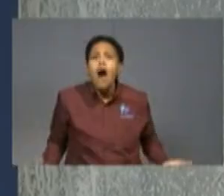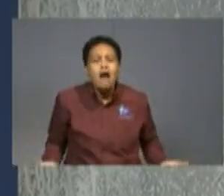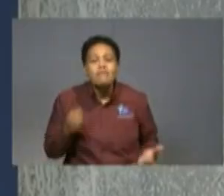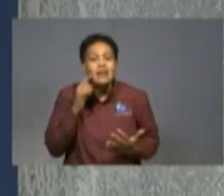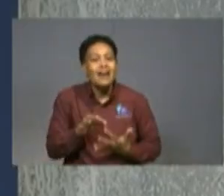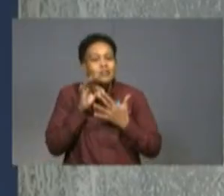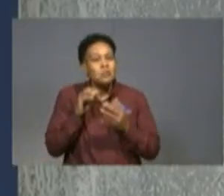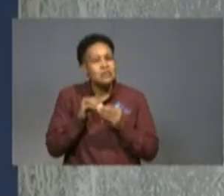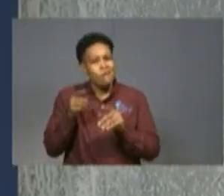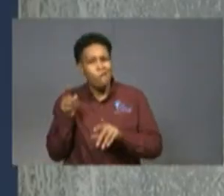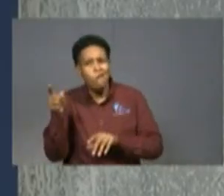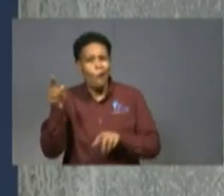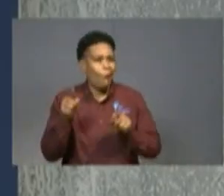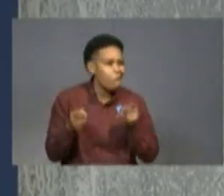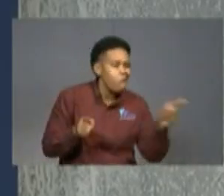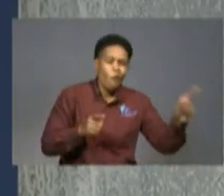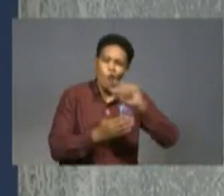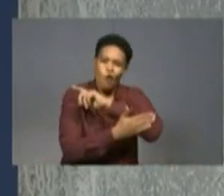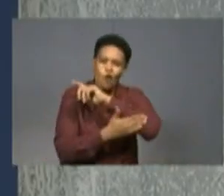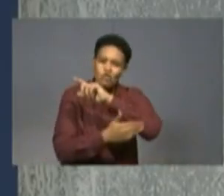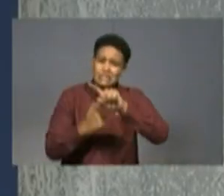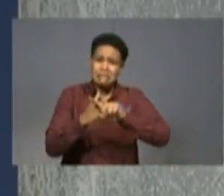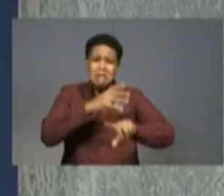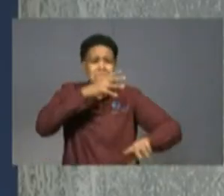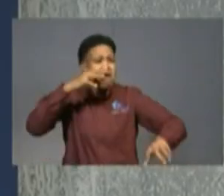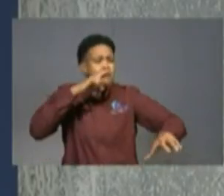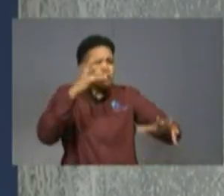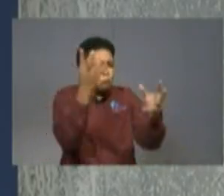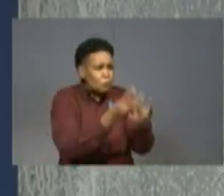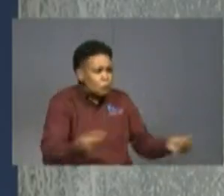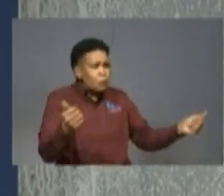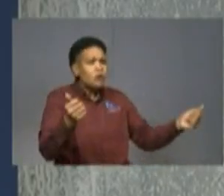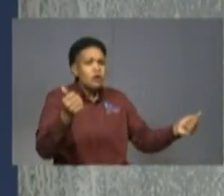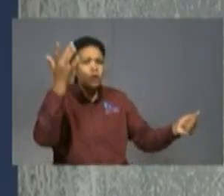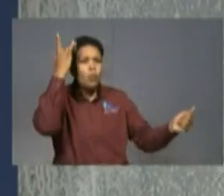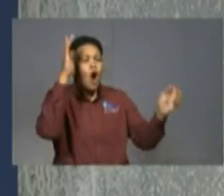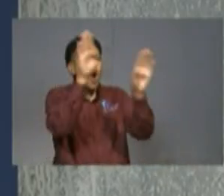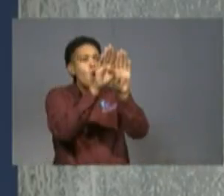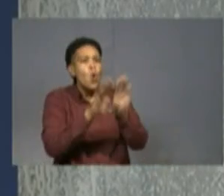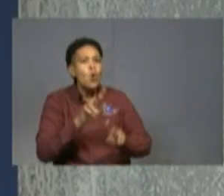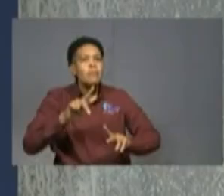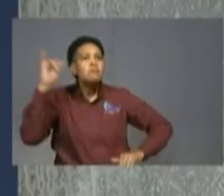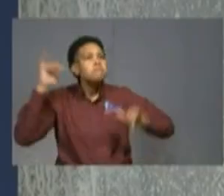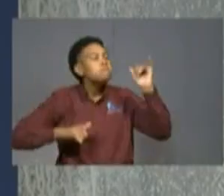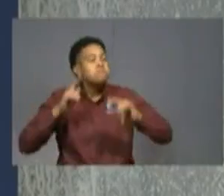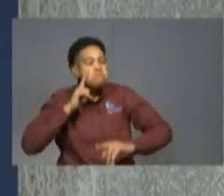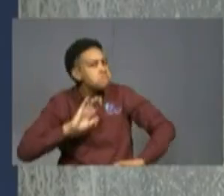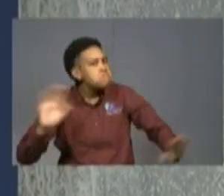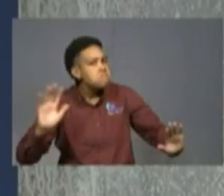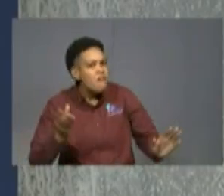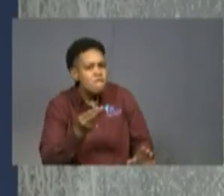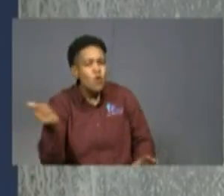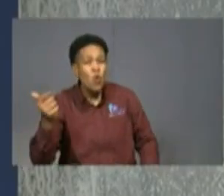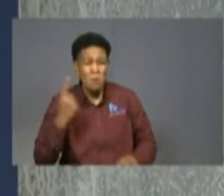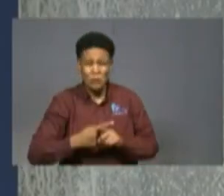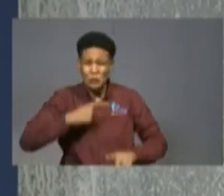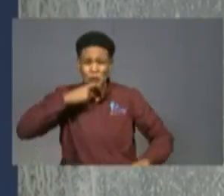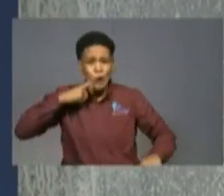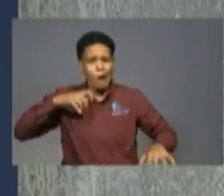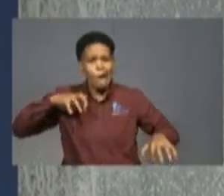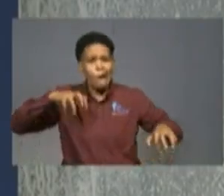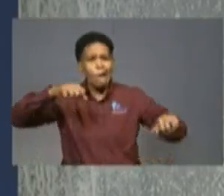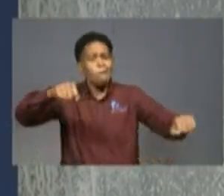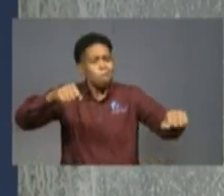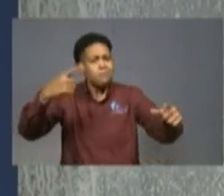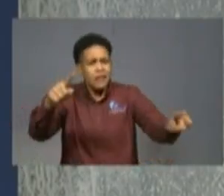rural areas. Farmers have been decimated because of the closure of the tourism market and certainly the drought. And I have